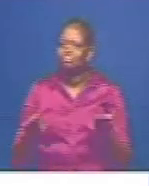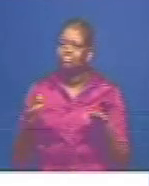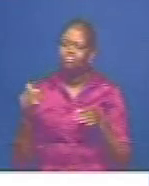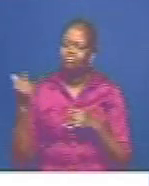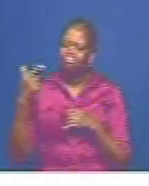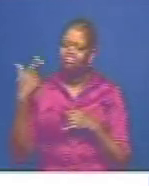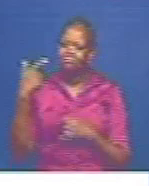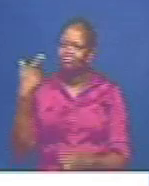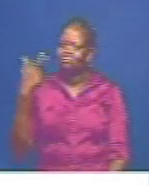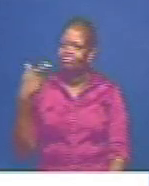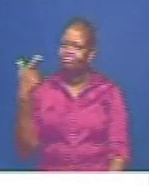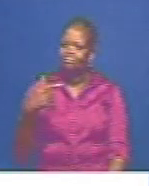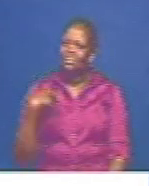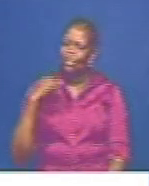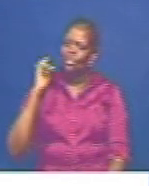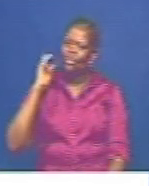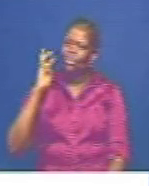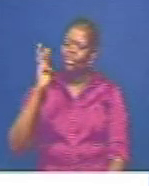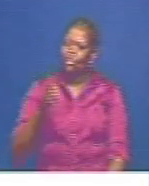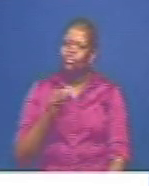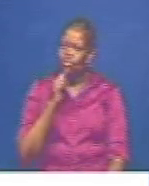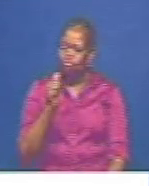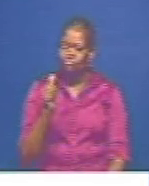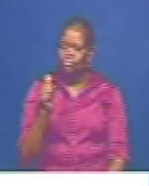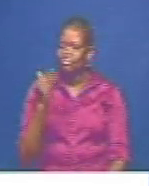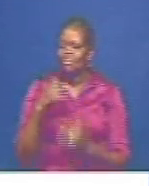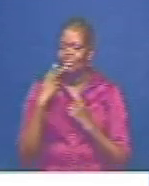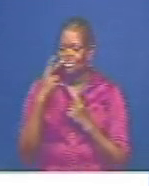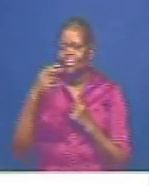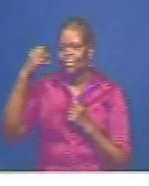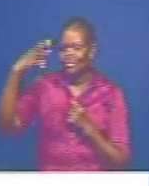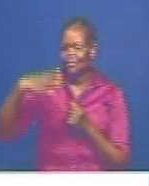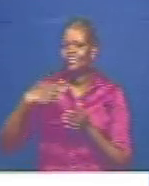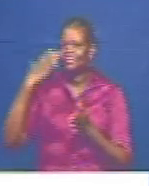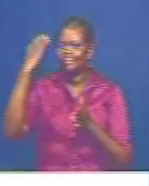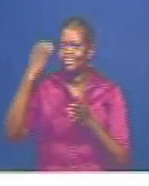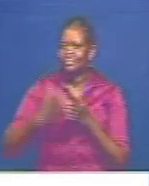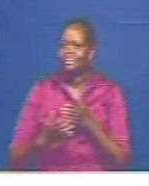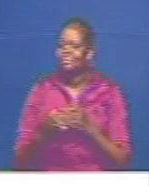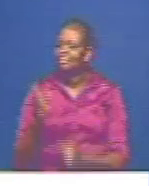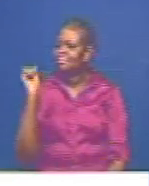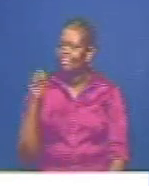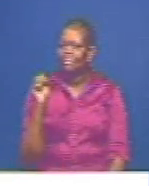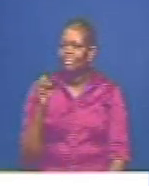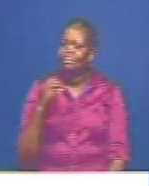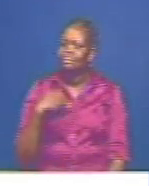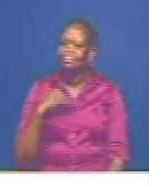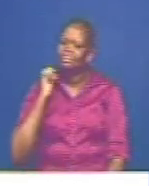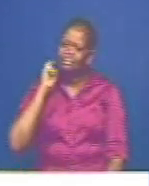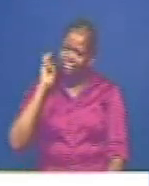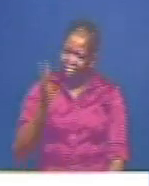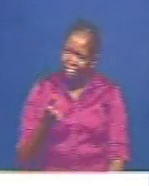crown, and I will not lose sight of the light to the end of the tunnel. Yes, I